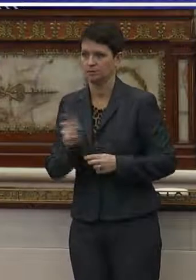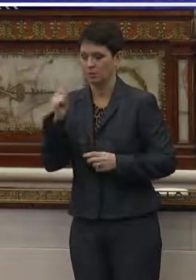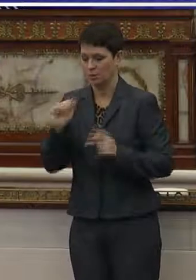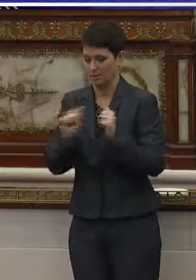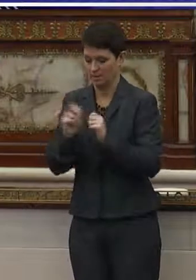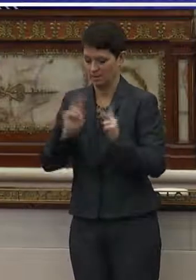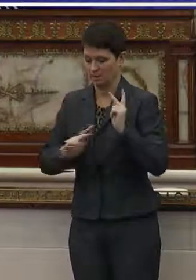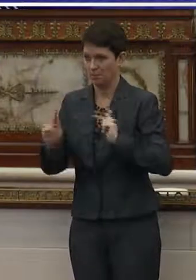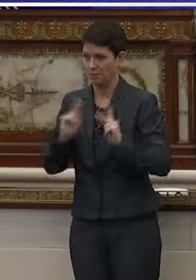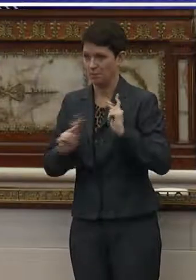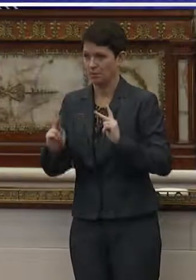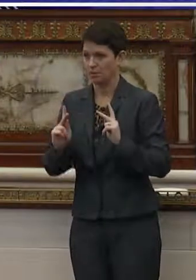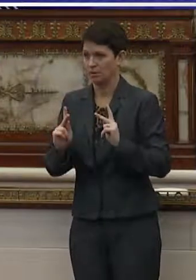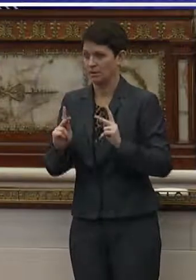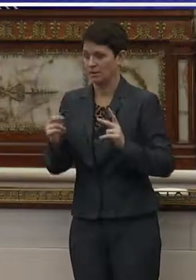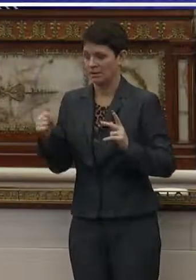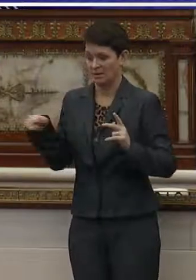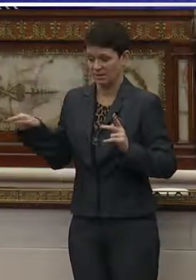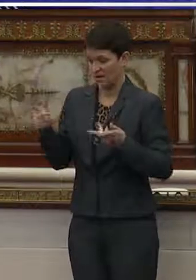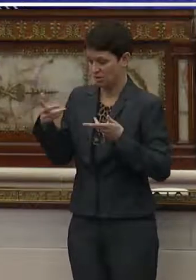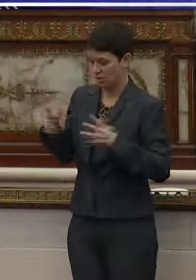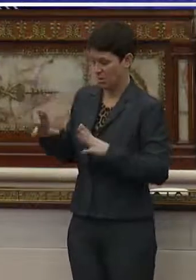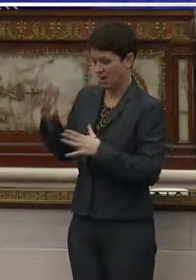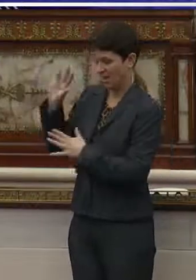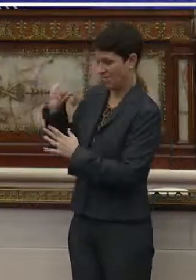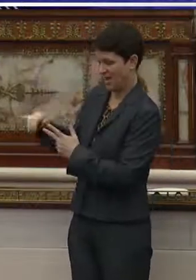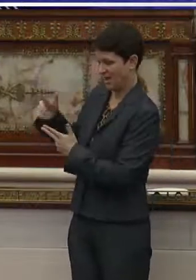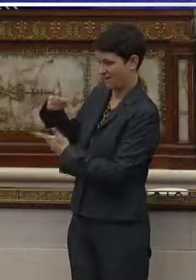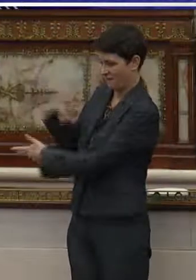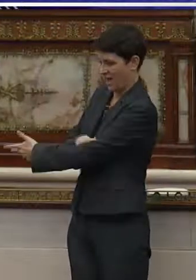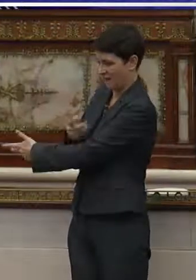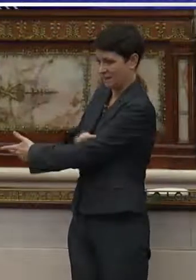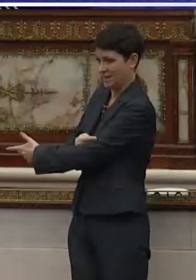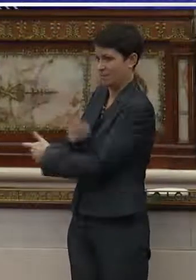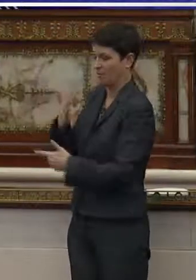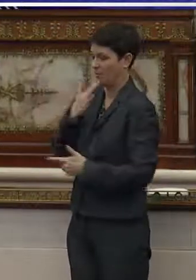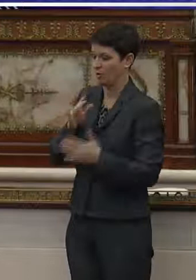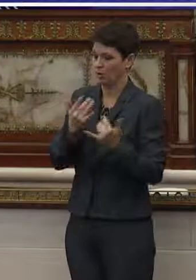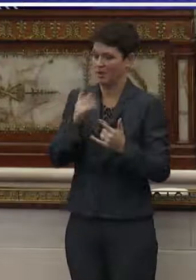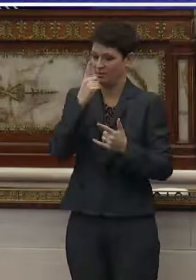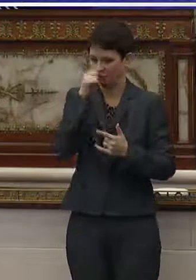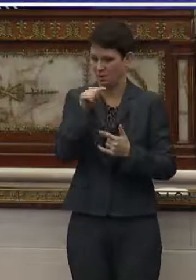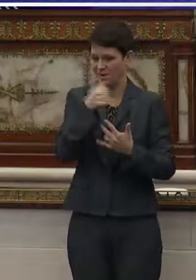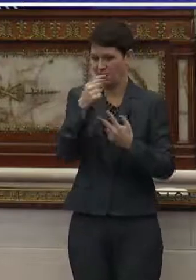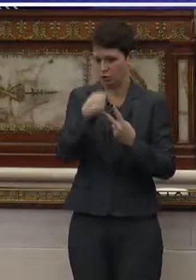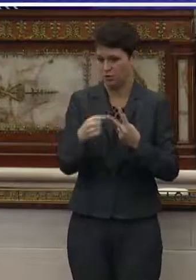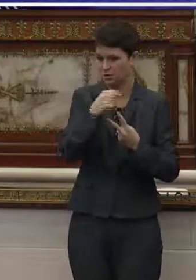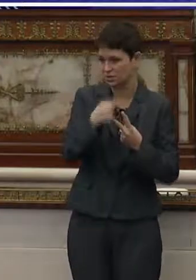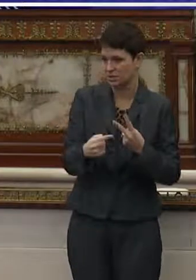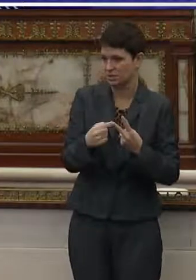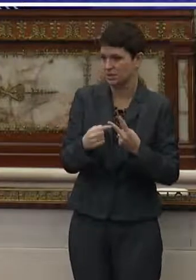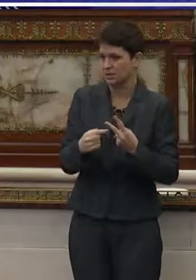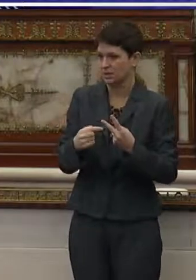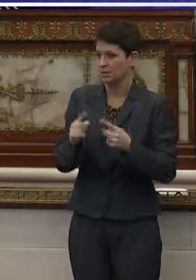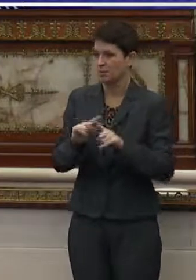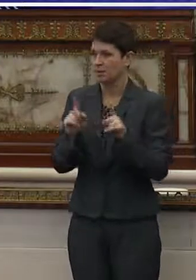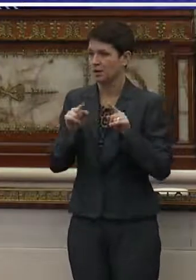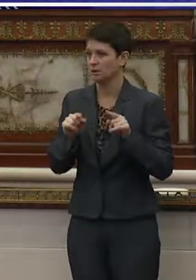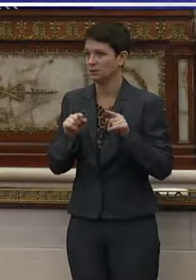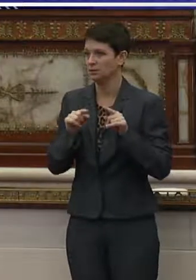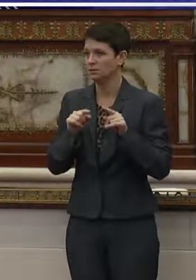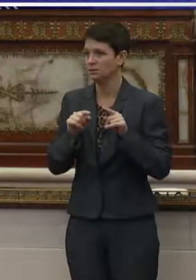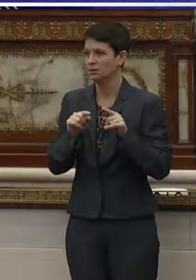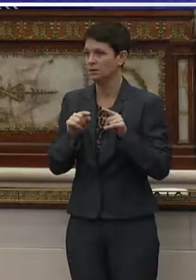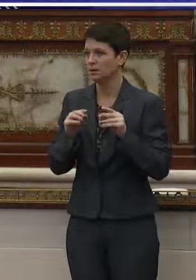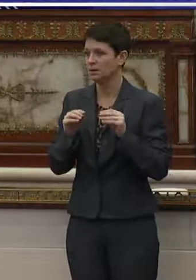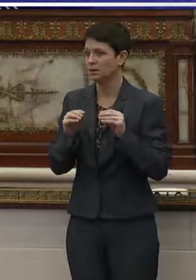the city of Philadelphia saying they don't want to get that vaccine, they want to wait for other vaccines, when even at a maybe